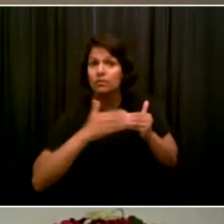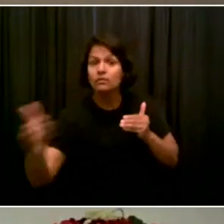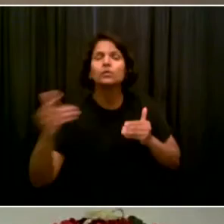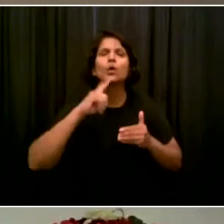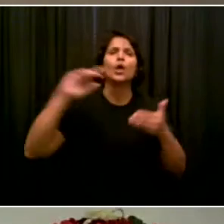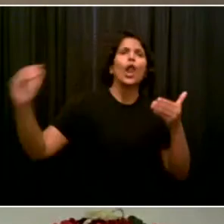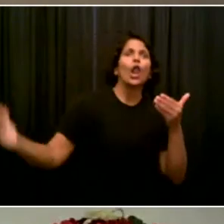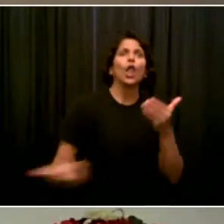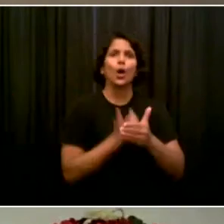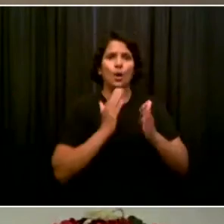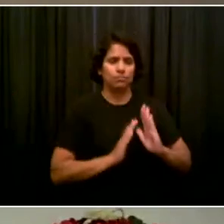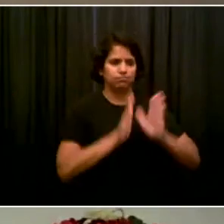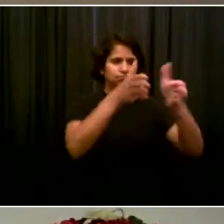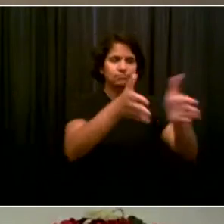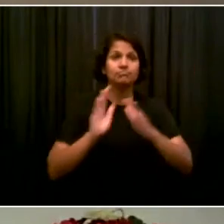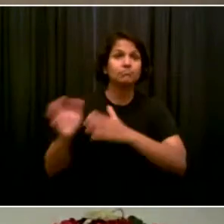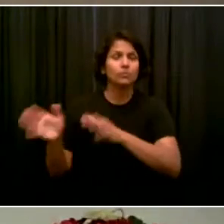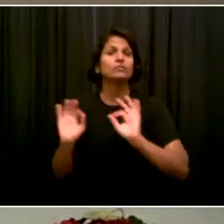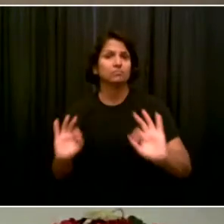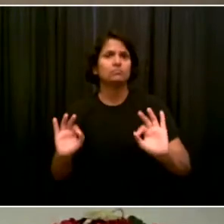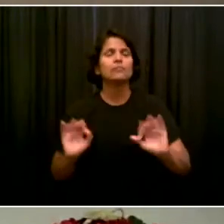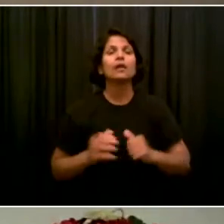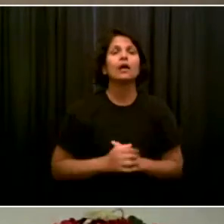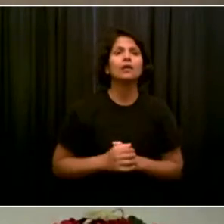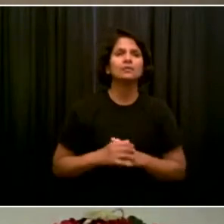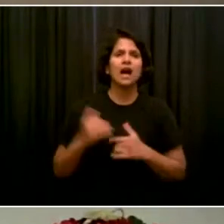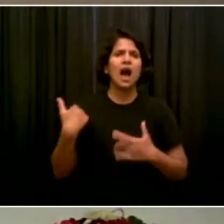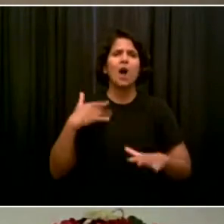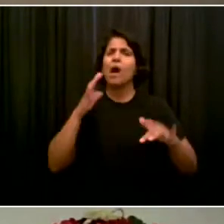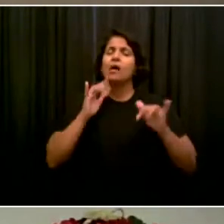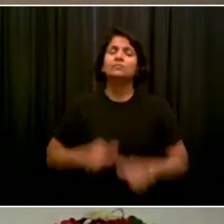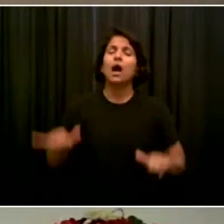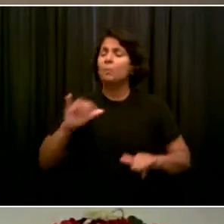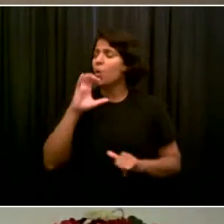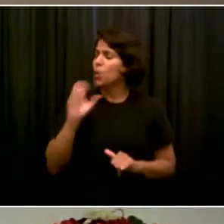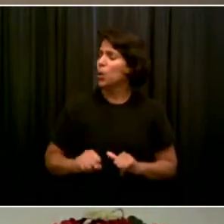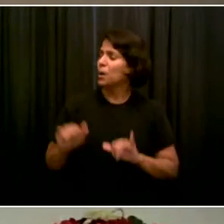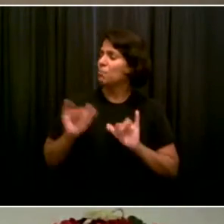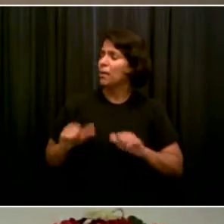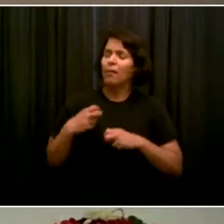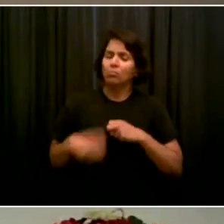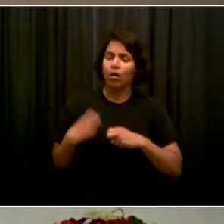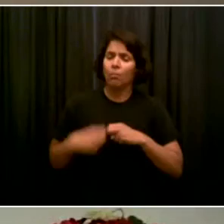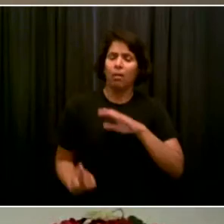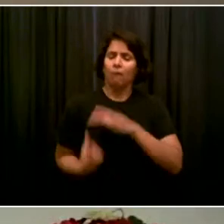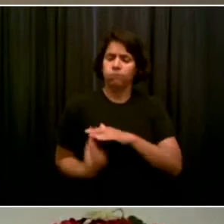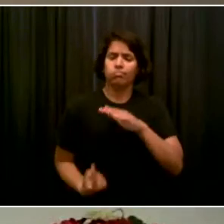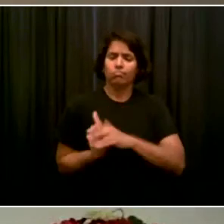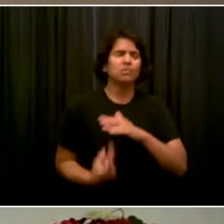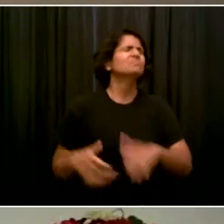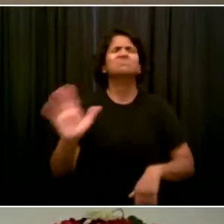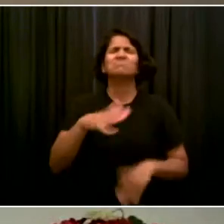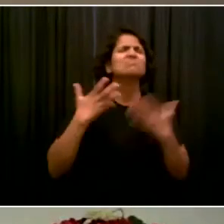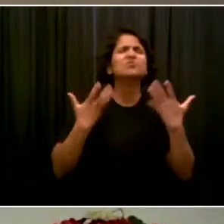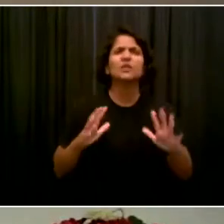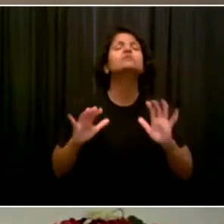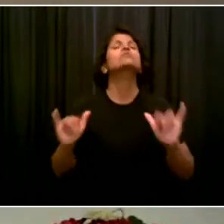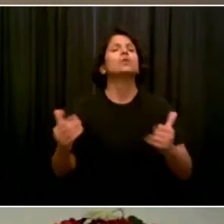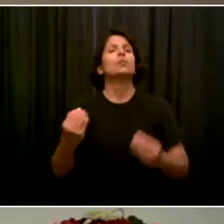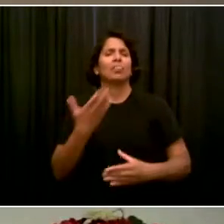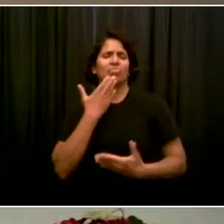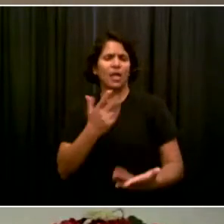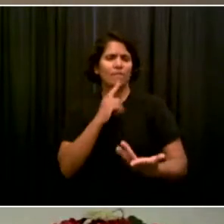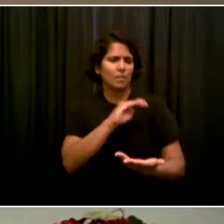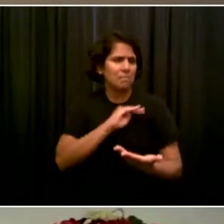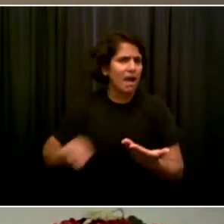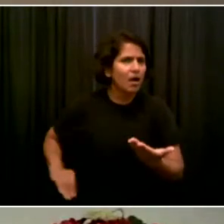repeat those mistakes of the past. And a critical piece, I thank you, Mayor de Blasio, for mentioning and